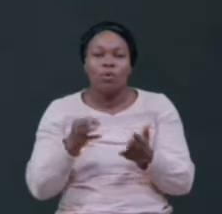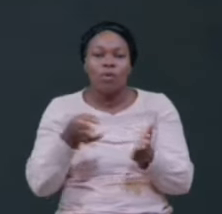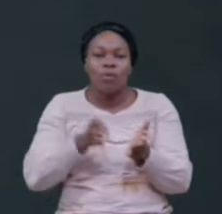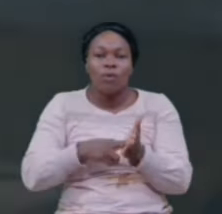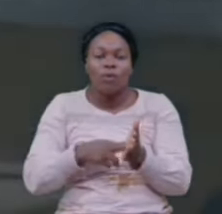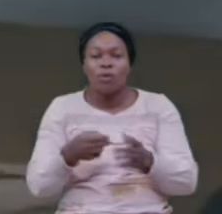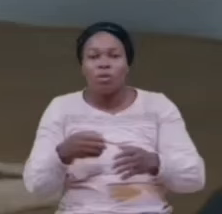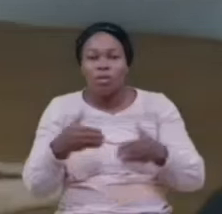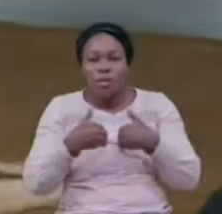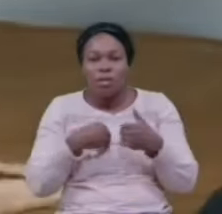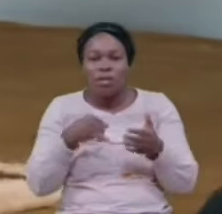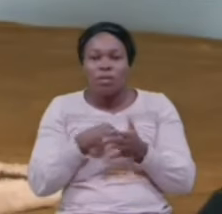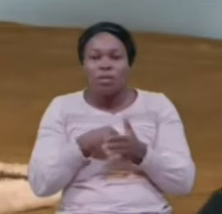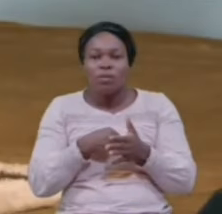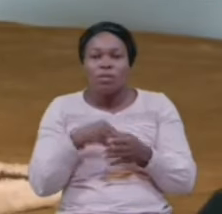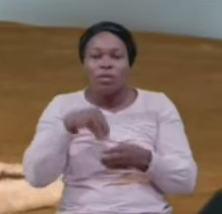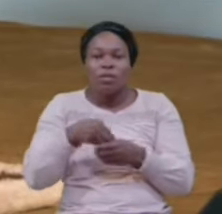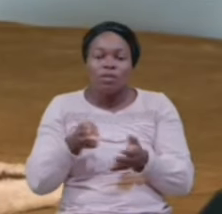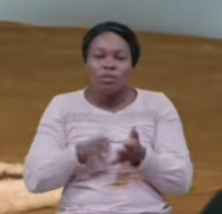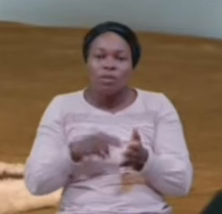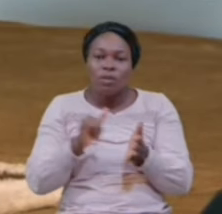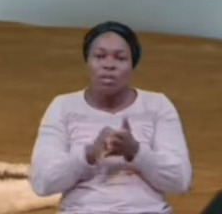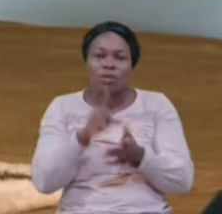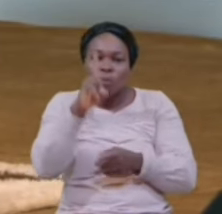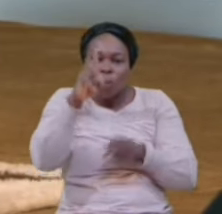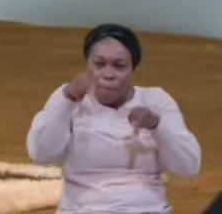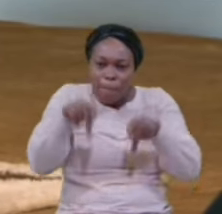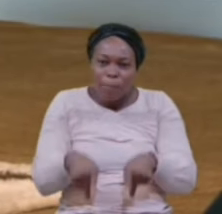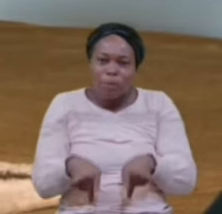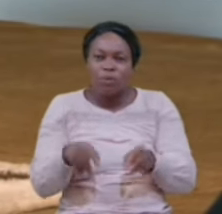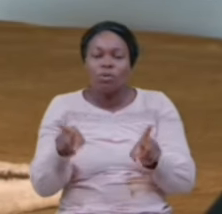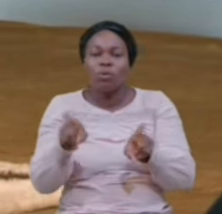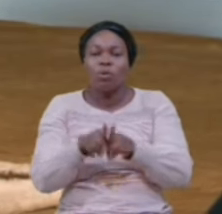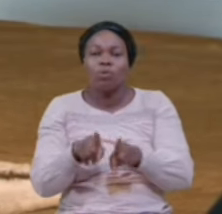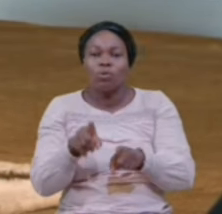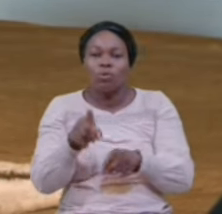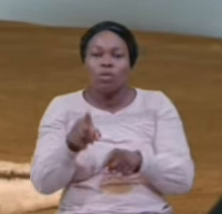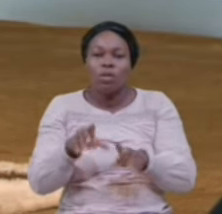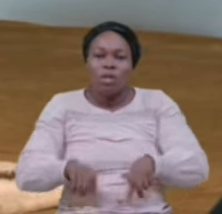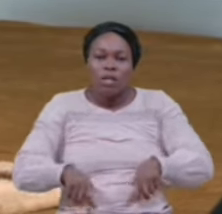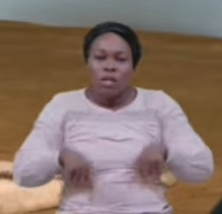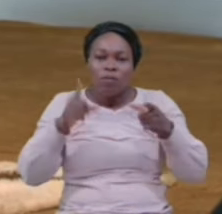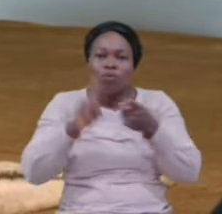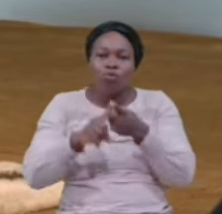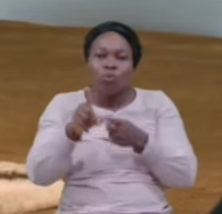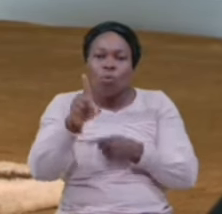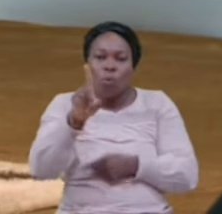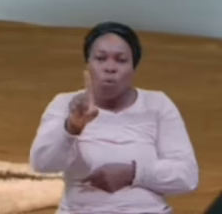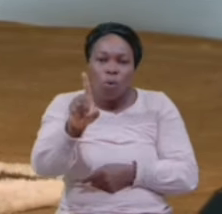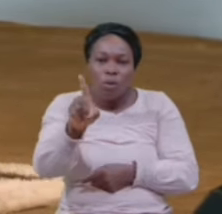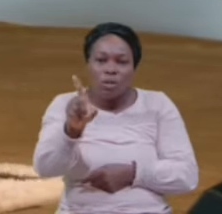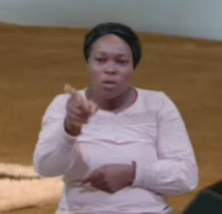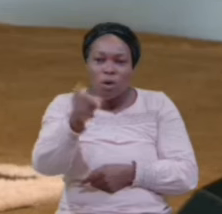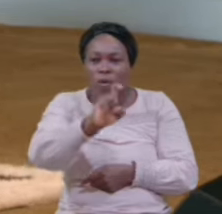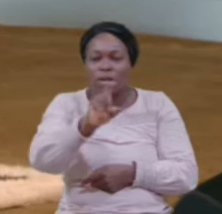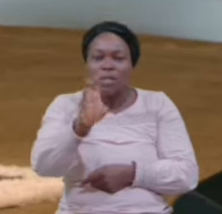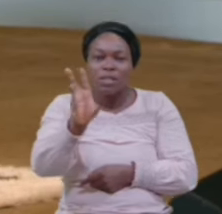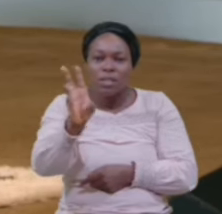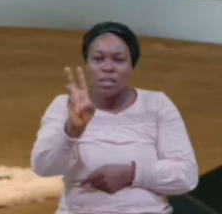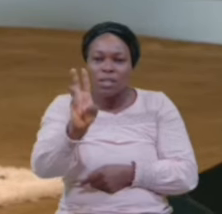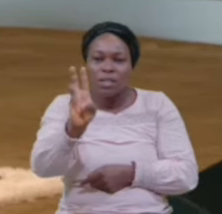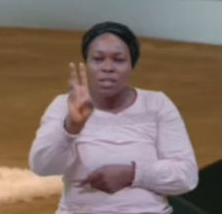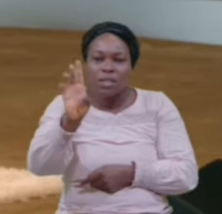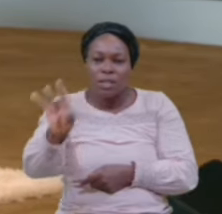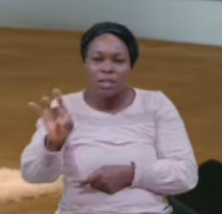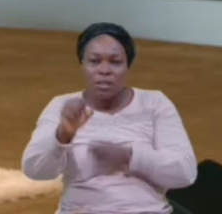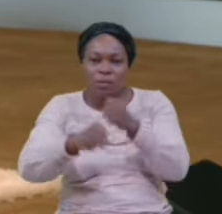one person in particular, he lived up to 168. A few days to his